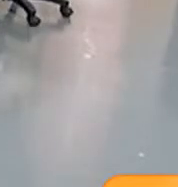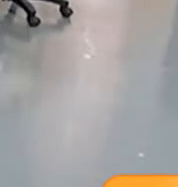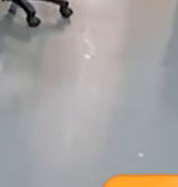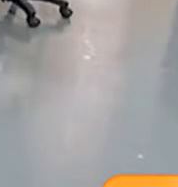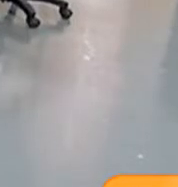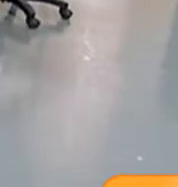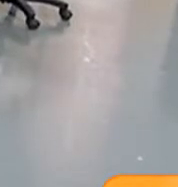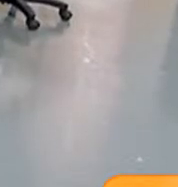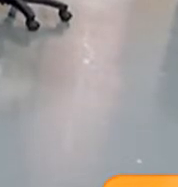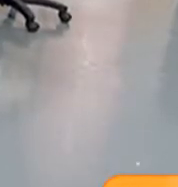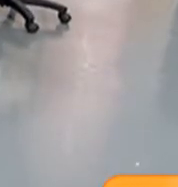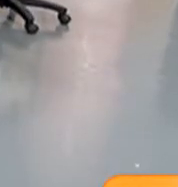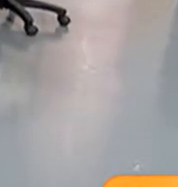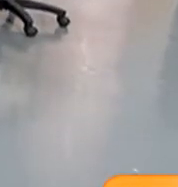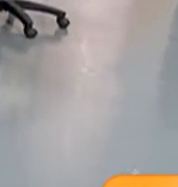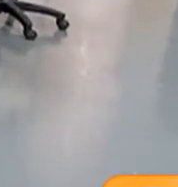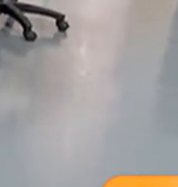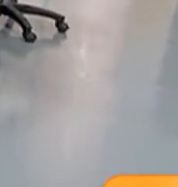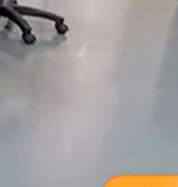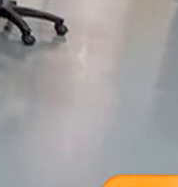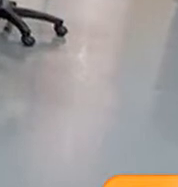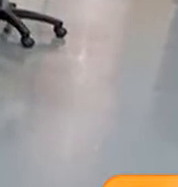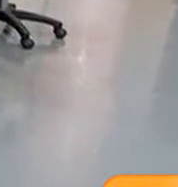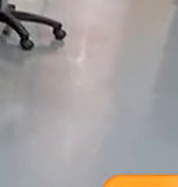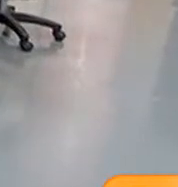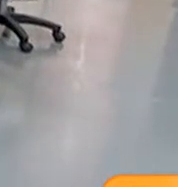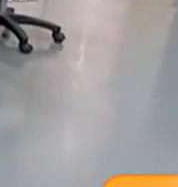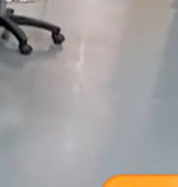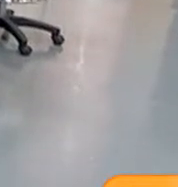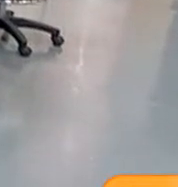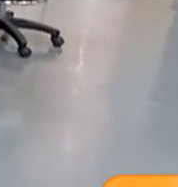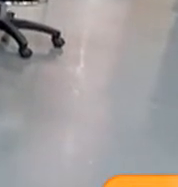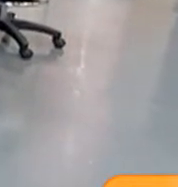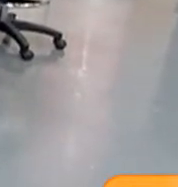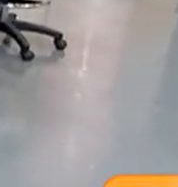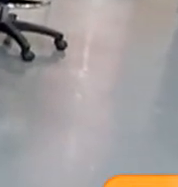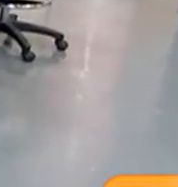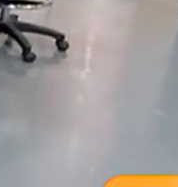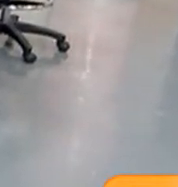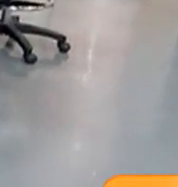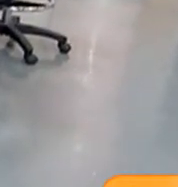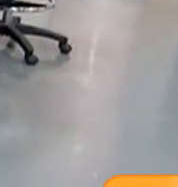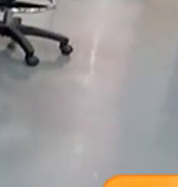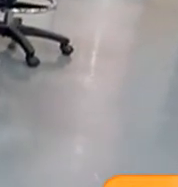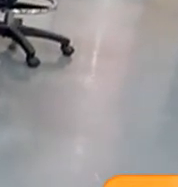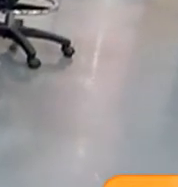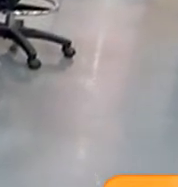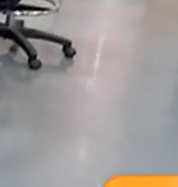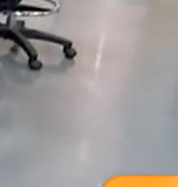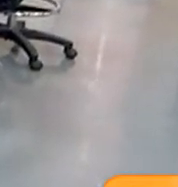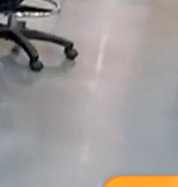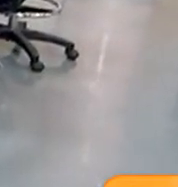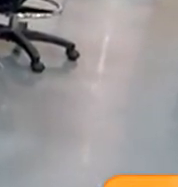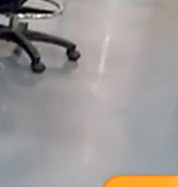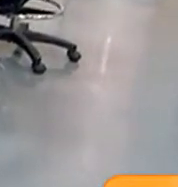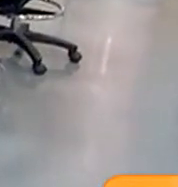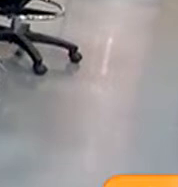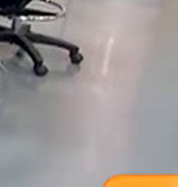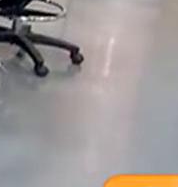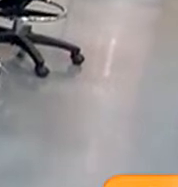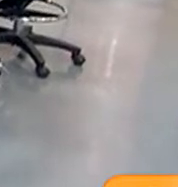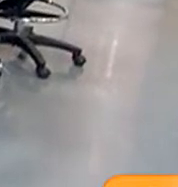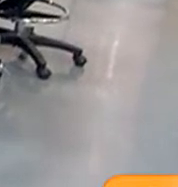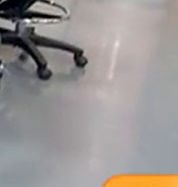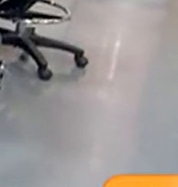to take your final remarks, starting with the Honorable Osoro. Now, members of the public should know that they